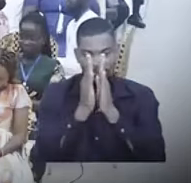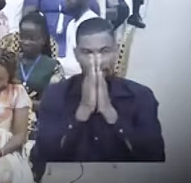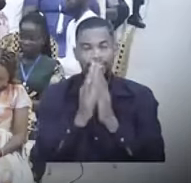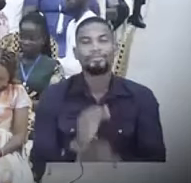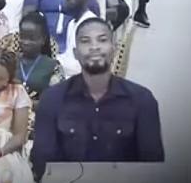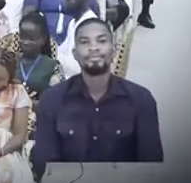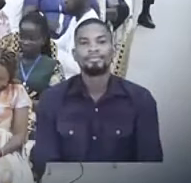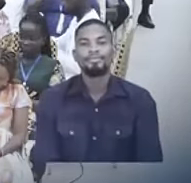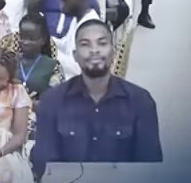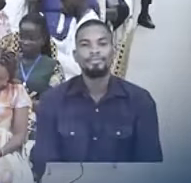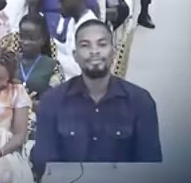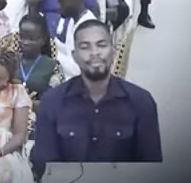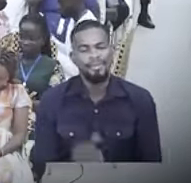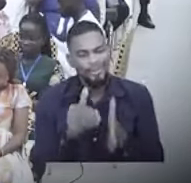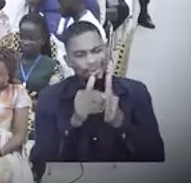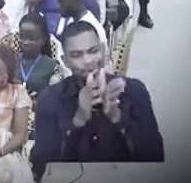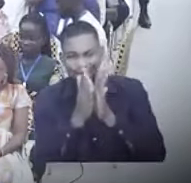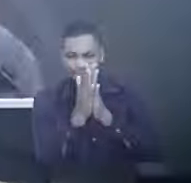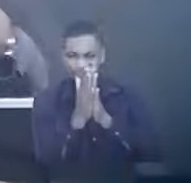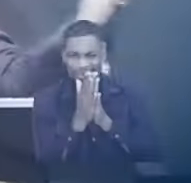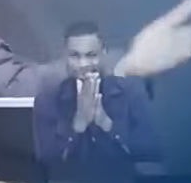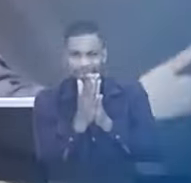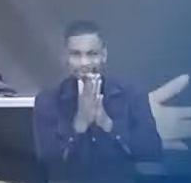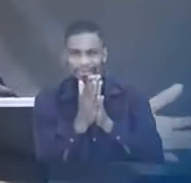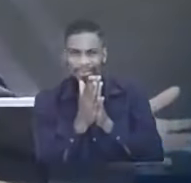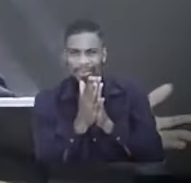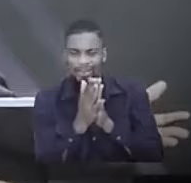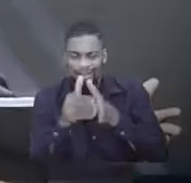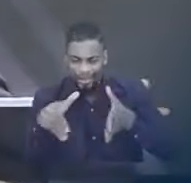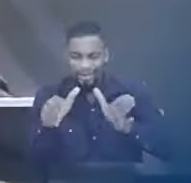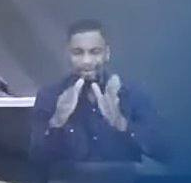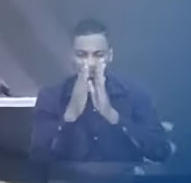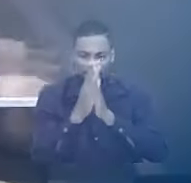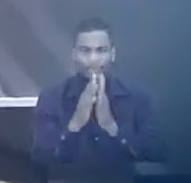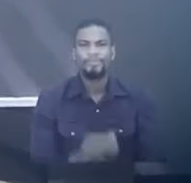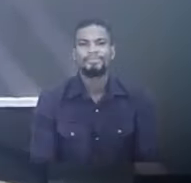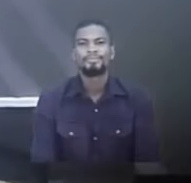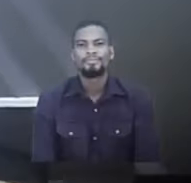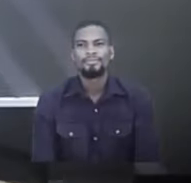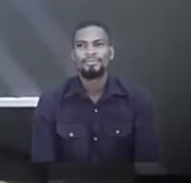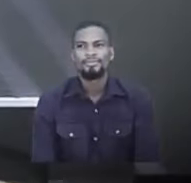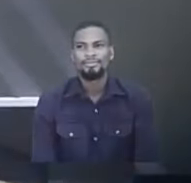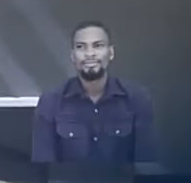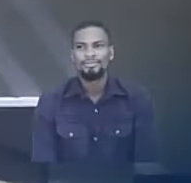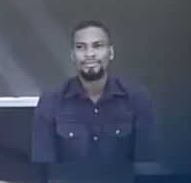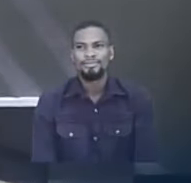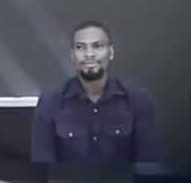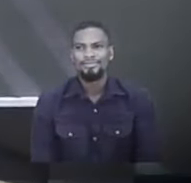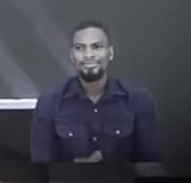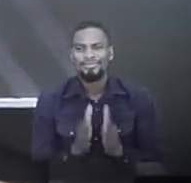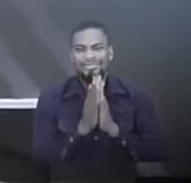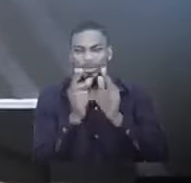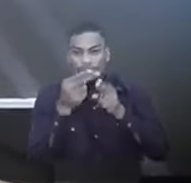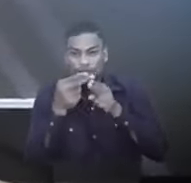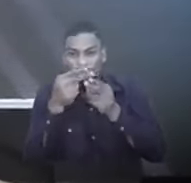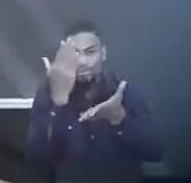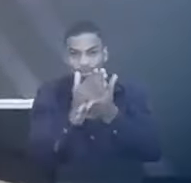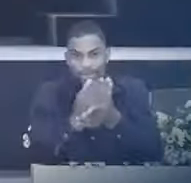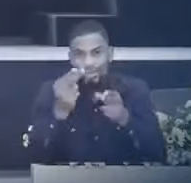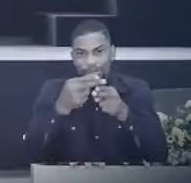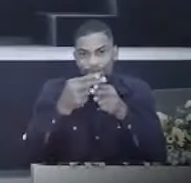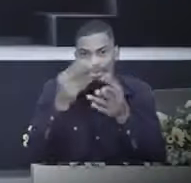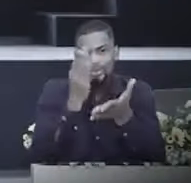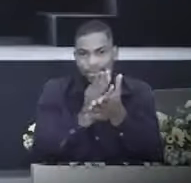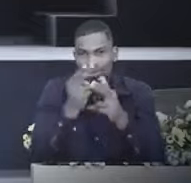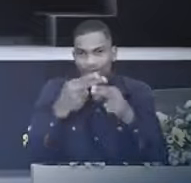when you are leading prayer meetings, let the supplicant pray every second. And then the one leading will talk.